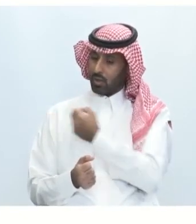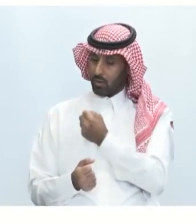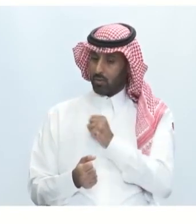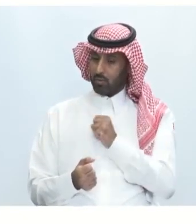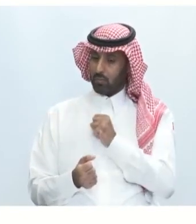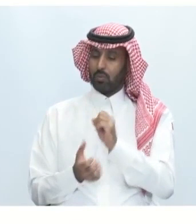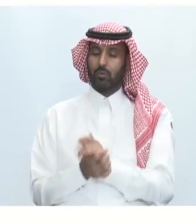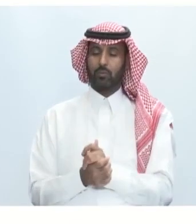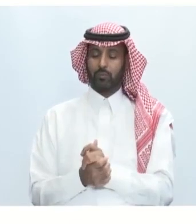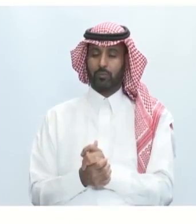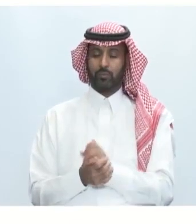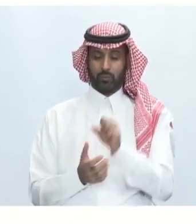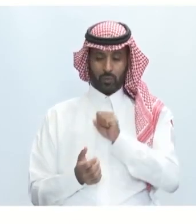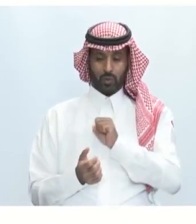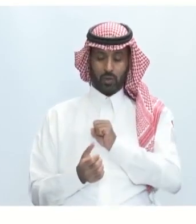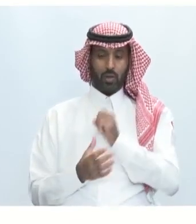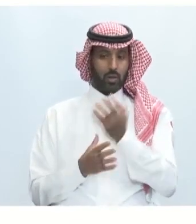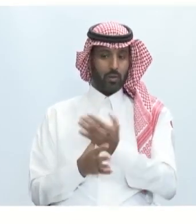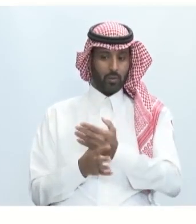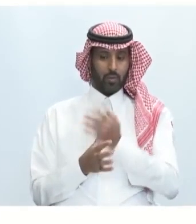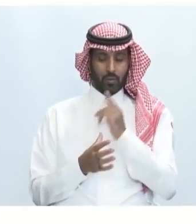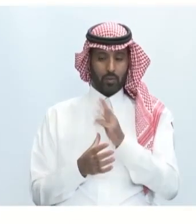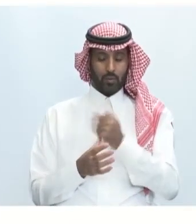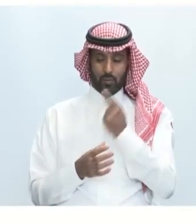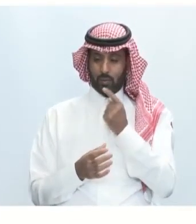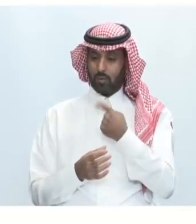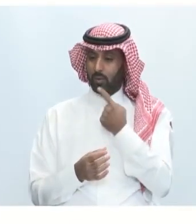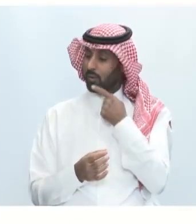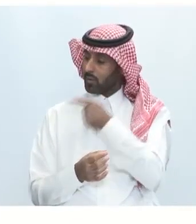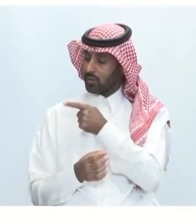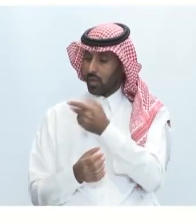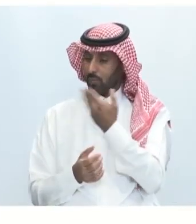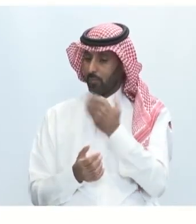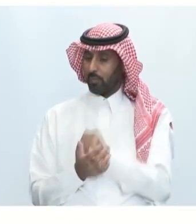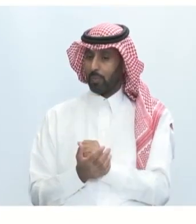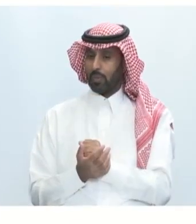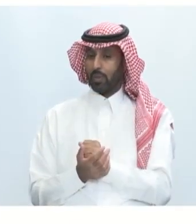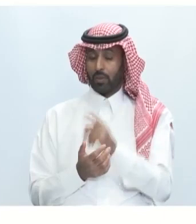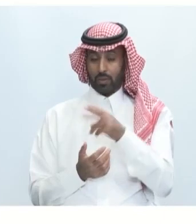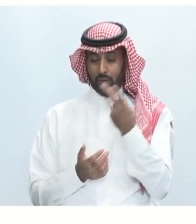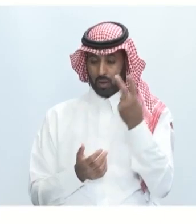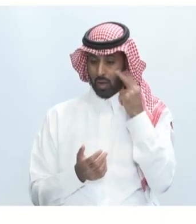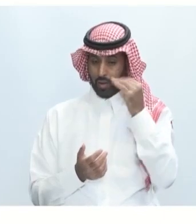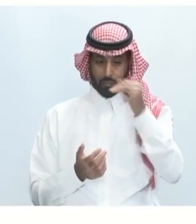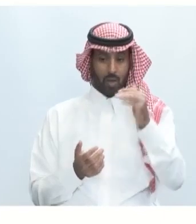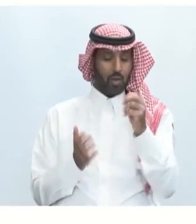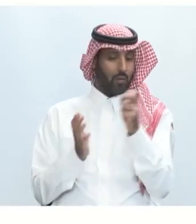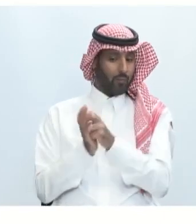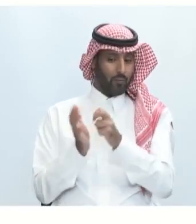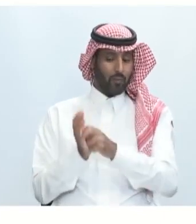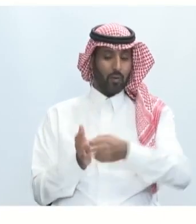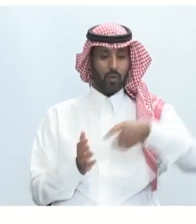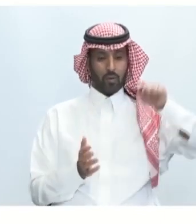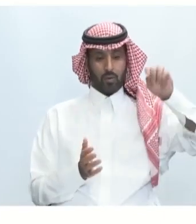indirect object me because it's a pronoun. The second part of the grammar here, to and